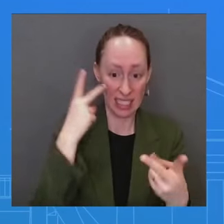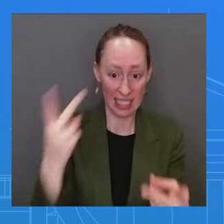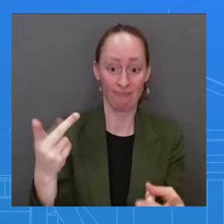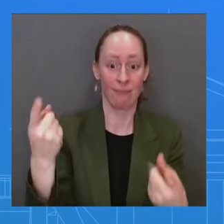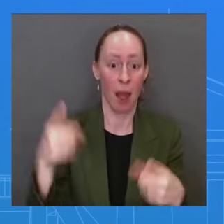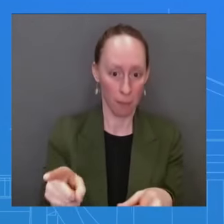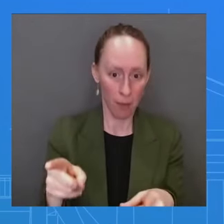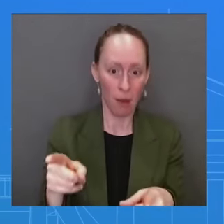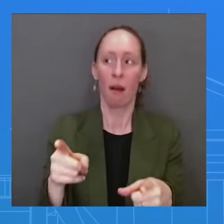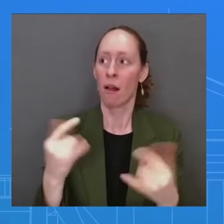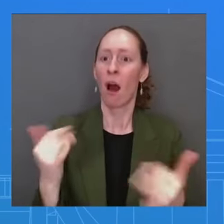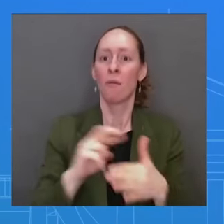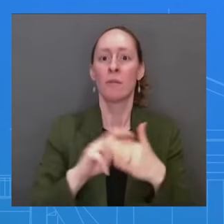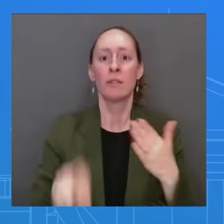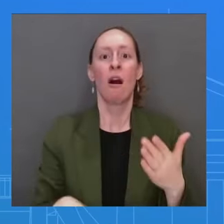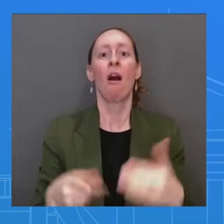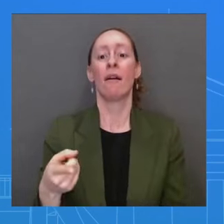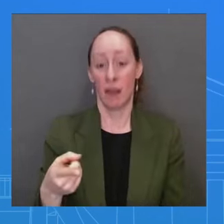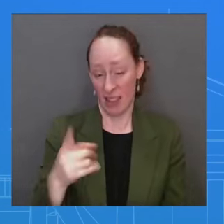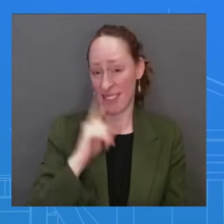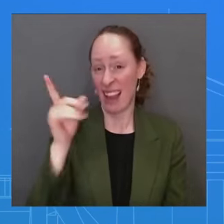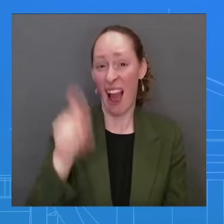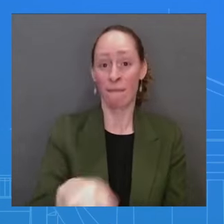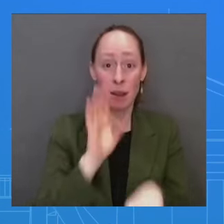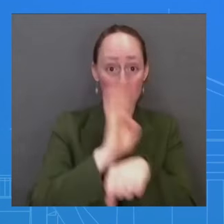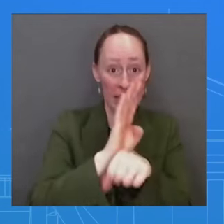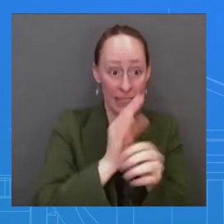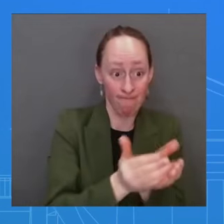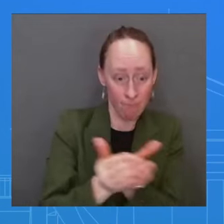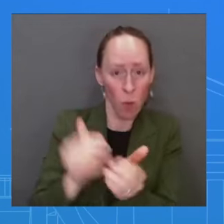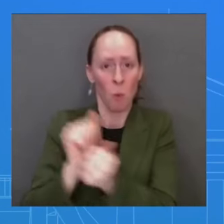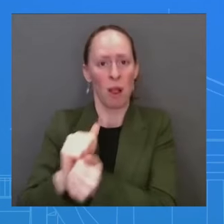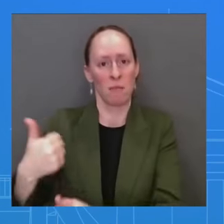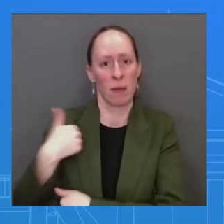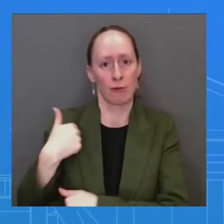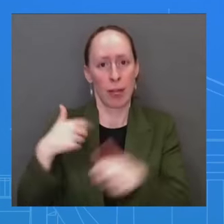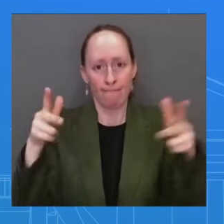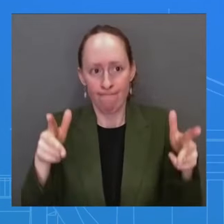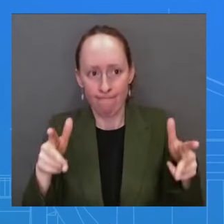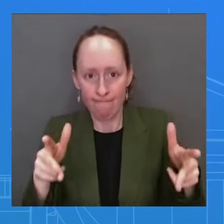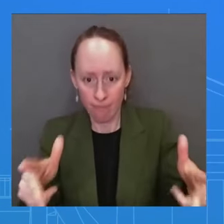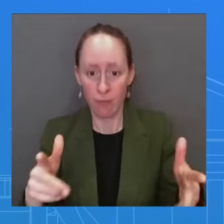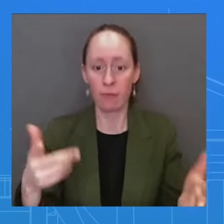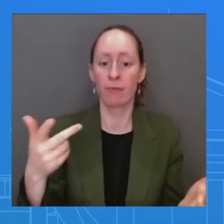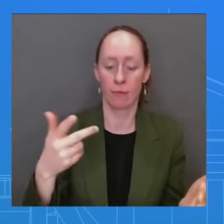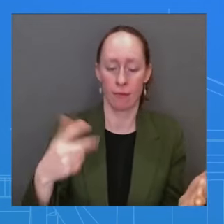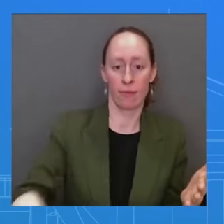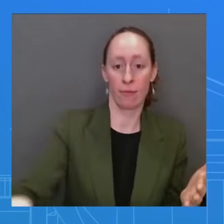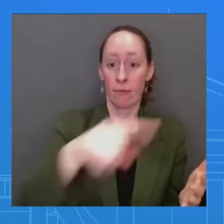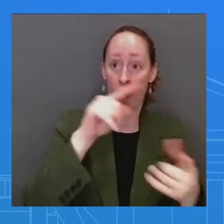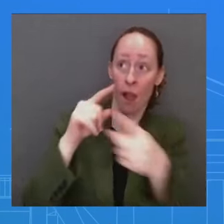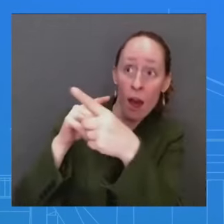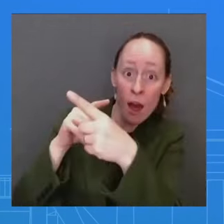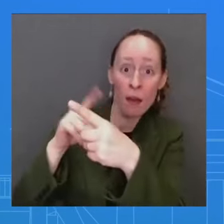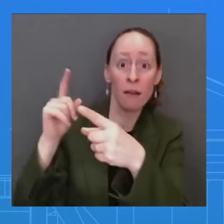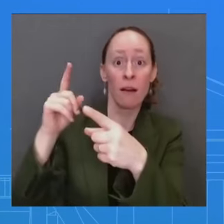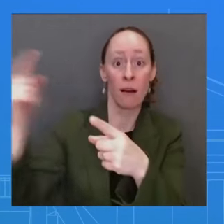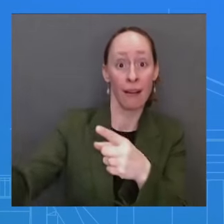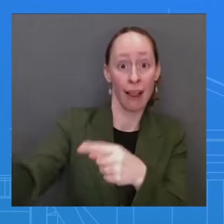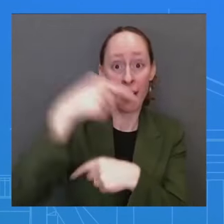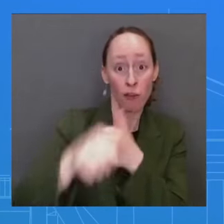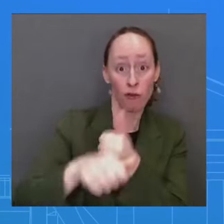capabilities. We've issued new sanctions on individuals and entities that are facilitating the Houthi attacks, and we're working closely with the We're working closely